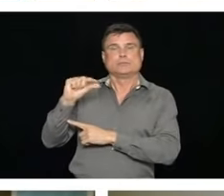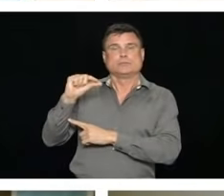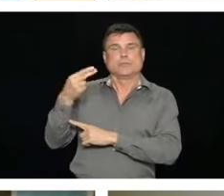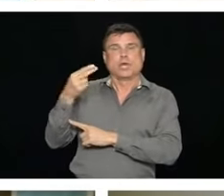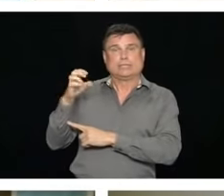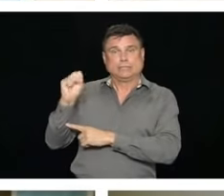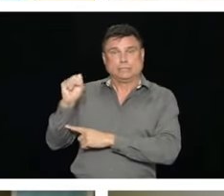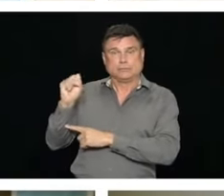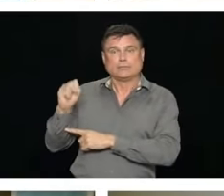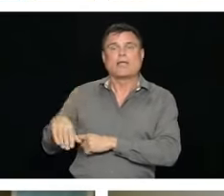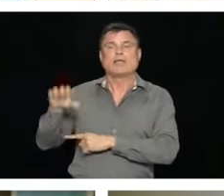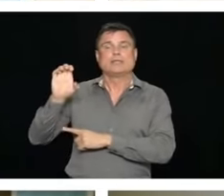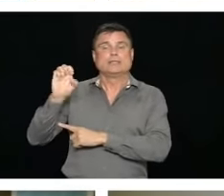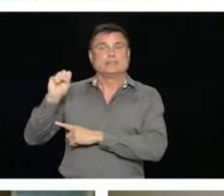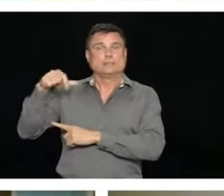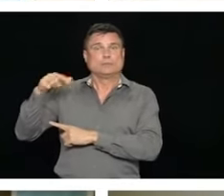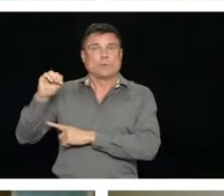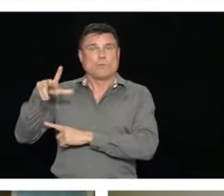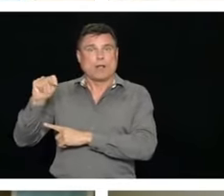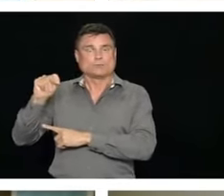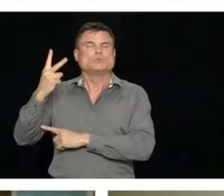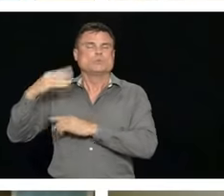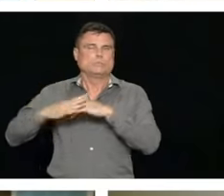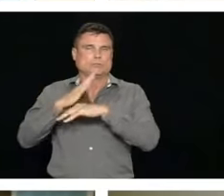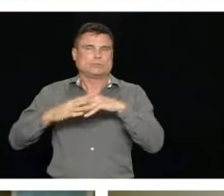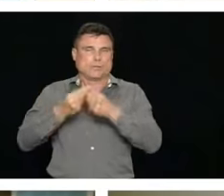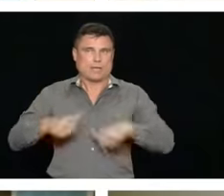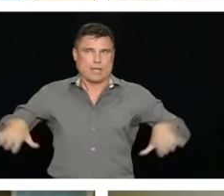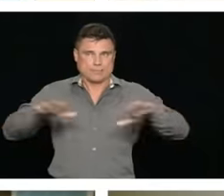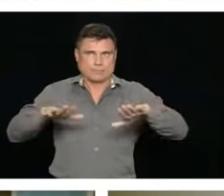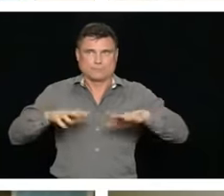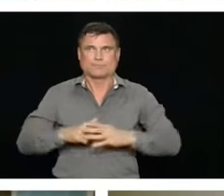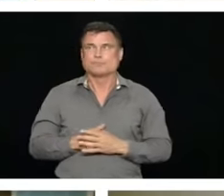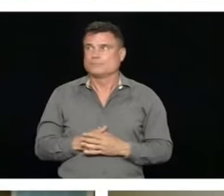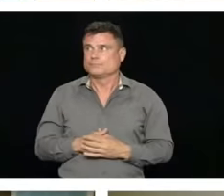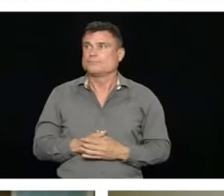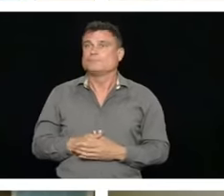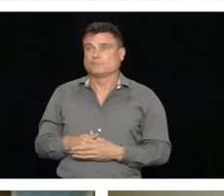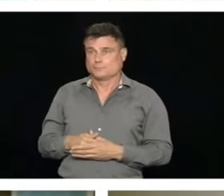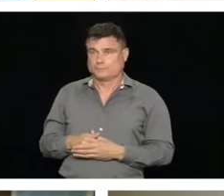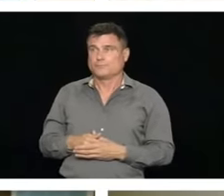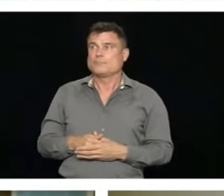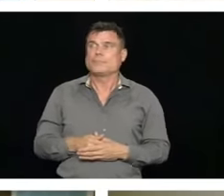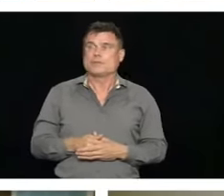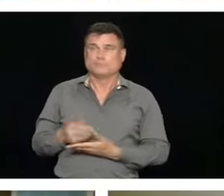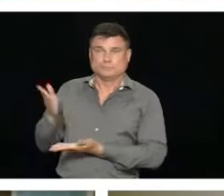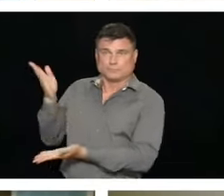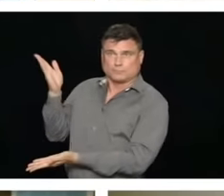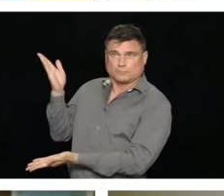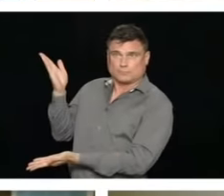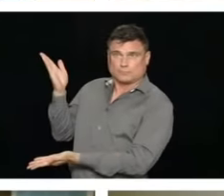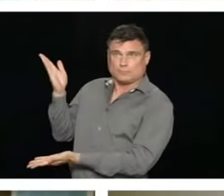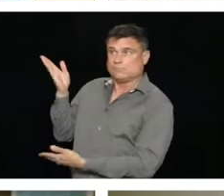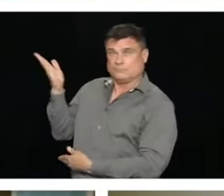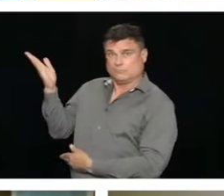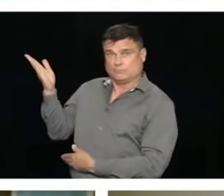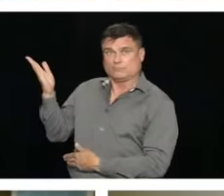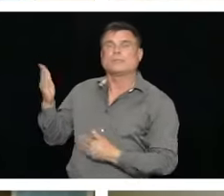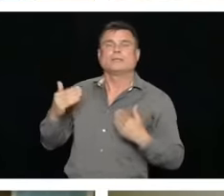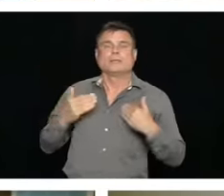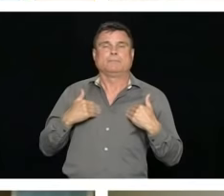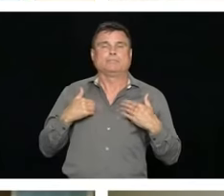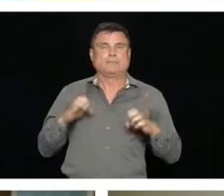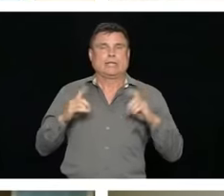Rob Fleming, and Dr. Trevor Corneille, Medical Lead in the Office of the Provincial Health Officer. And we're also joined from